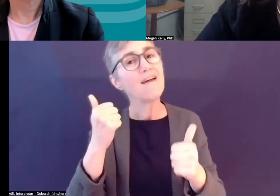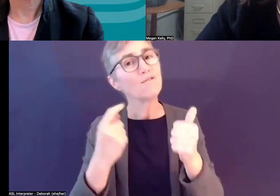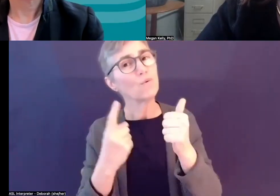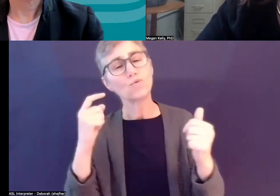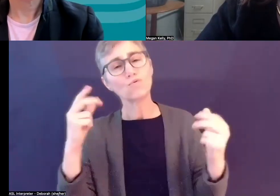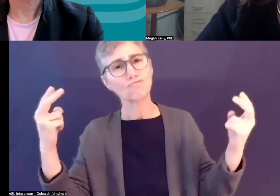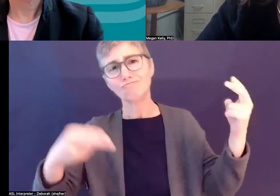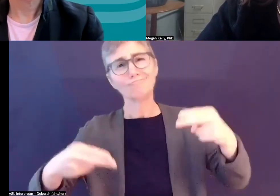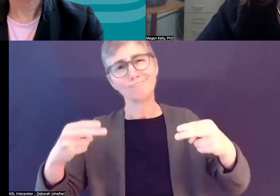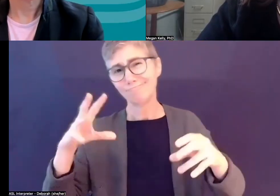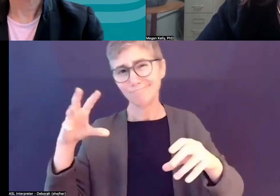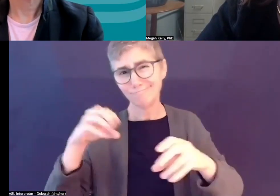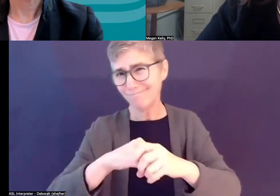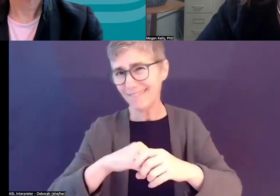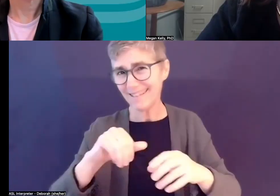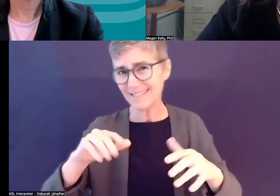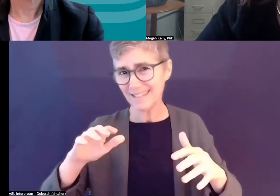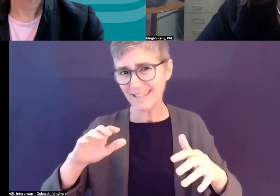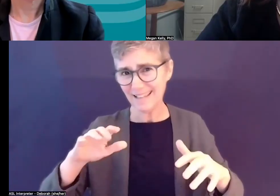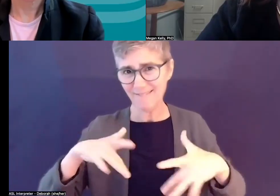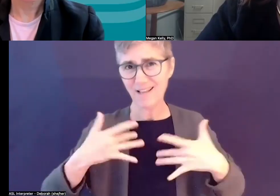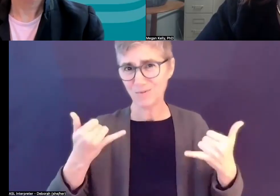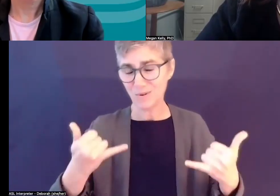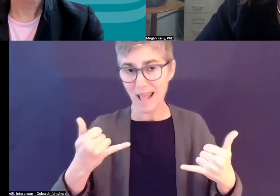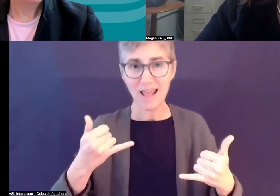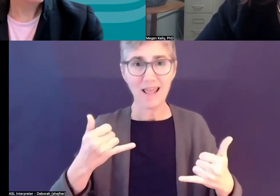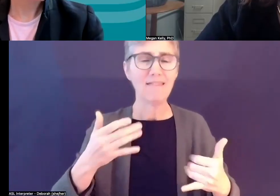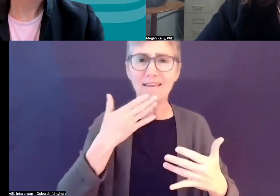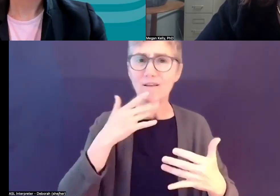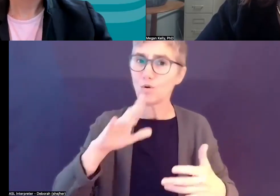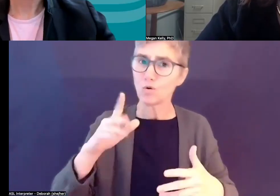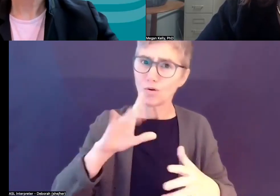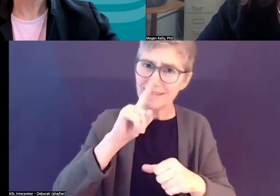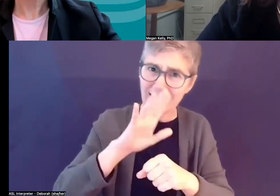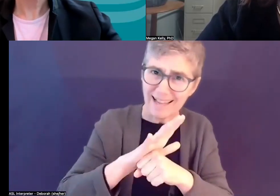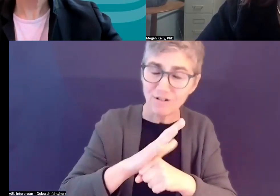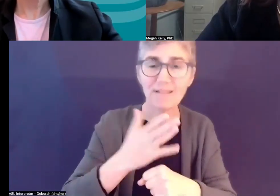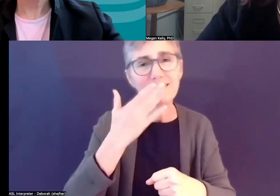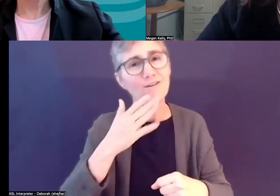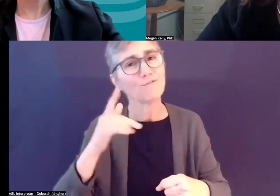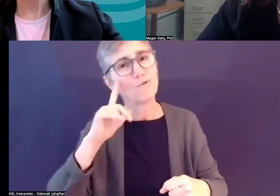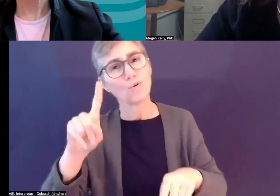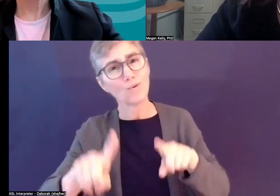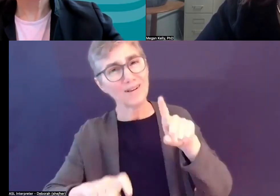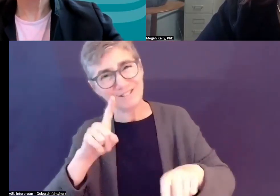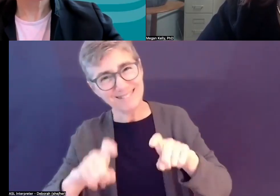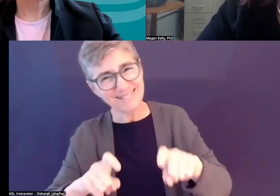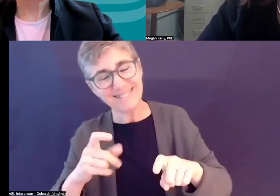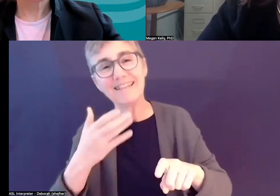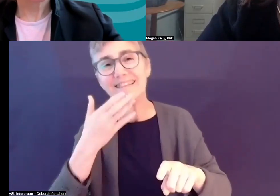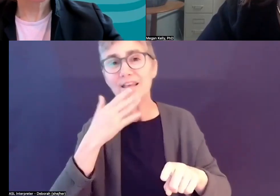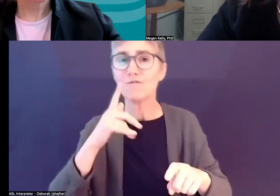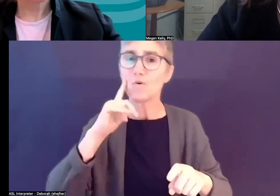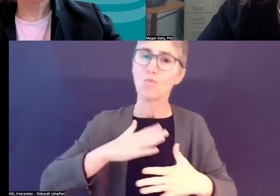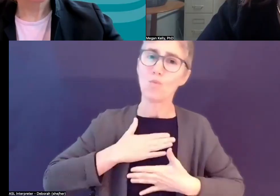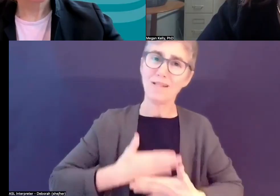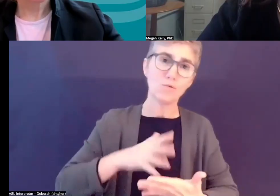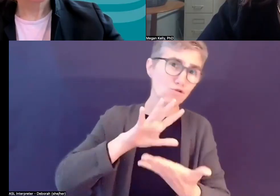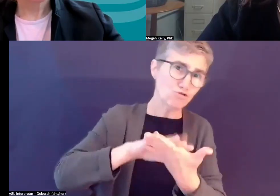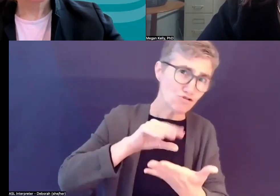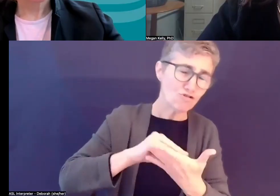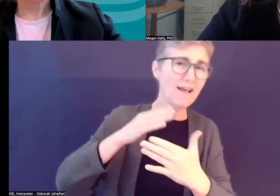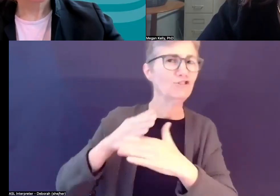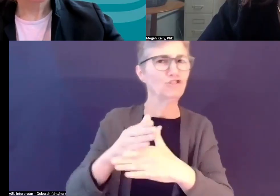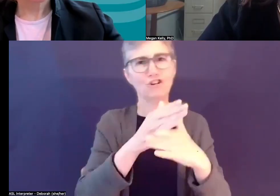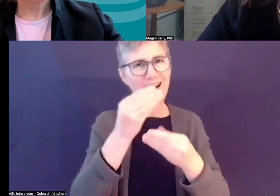today for your dedication, for your questions, and for your willingness to share and learn. And I'm hoping that we can carry